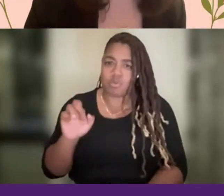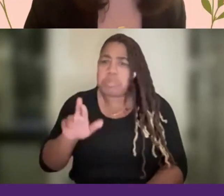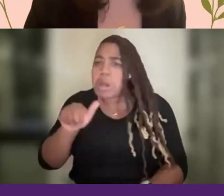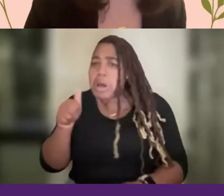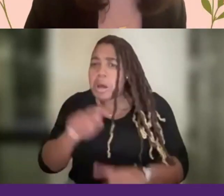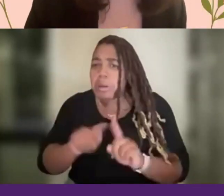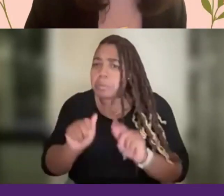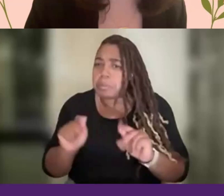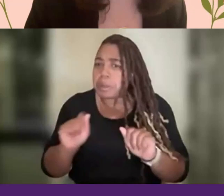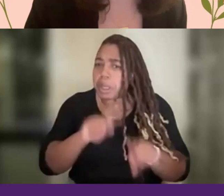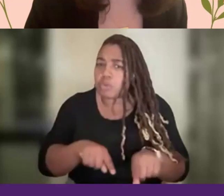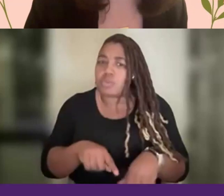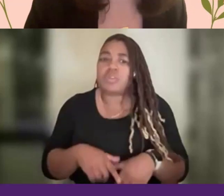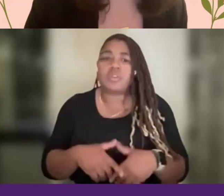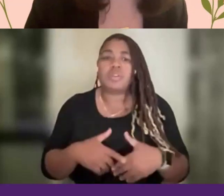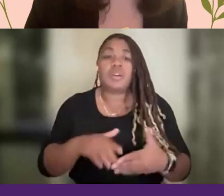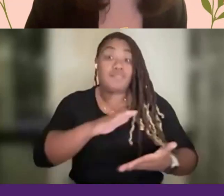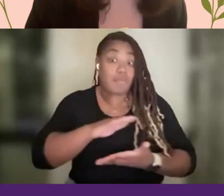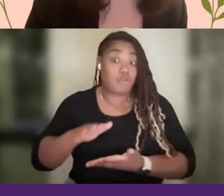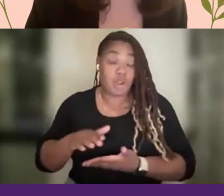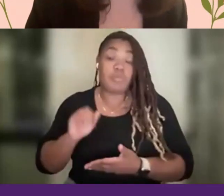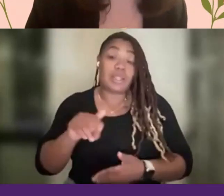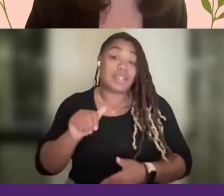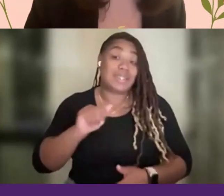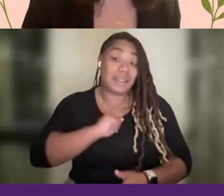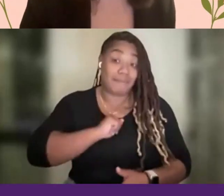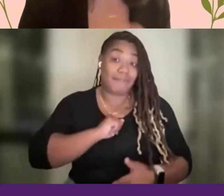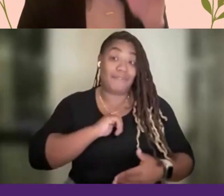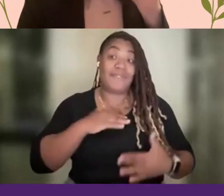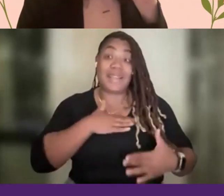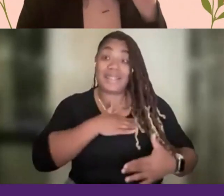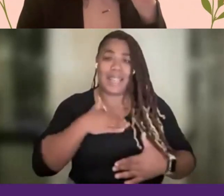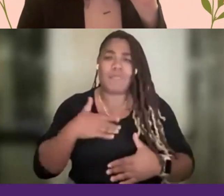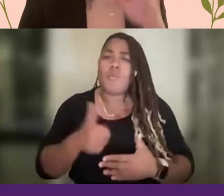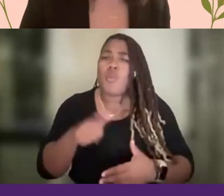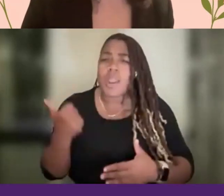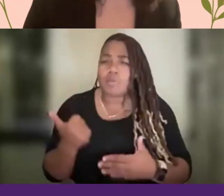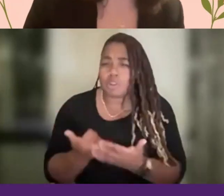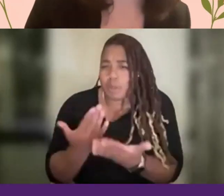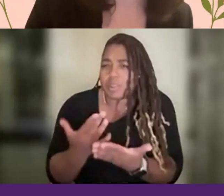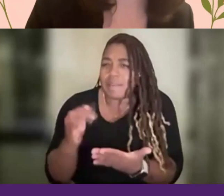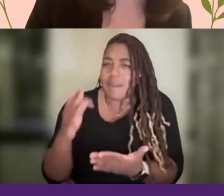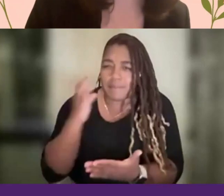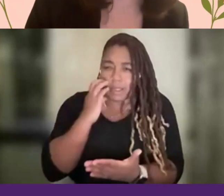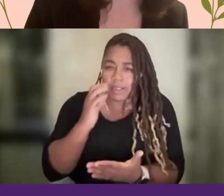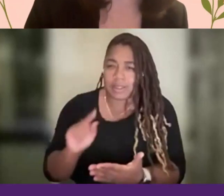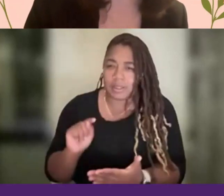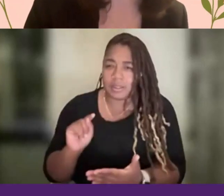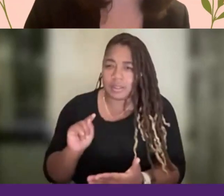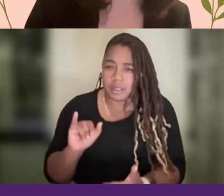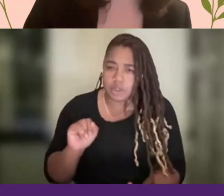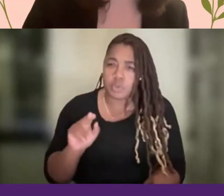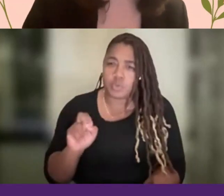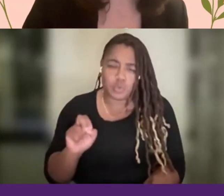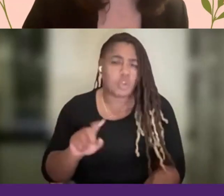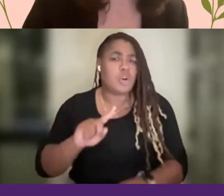afterwards. What besides mammograms or self-exams is recommended if you have dense tissue? When do you advocate for that extra